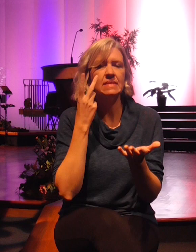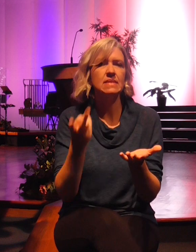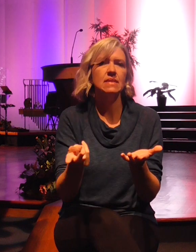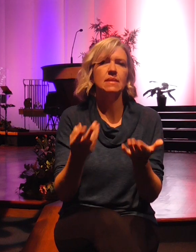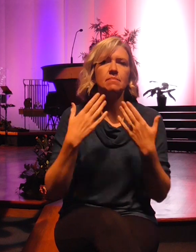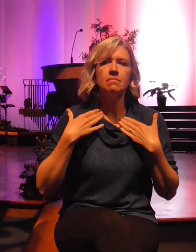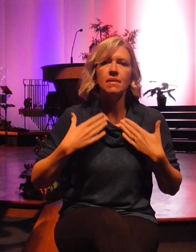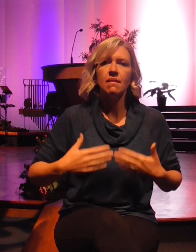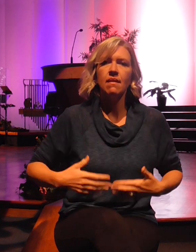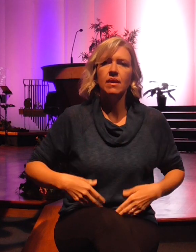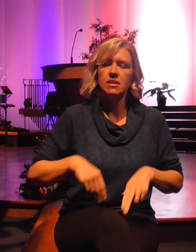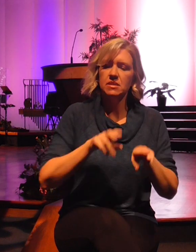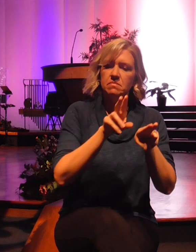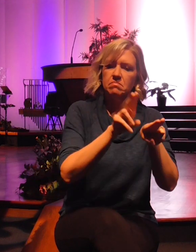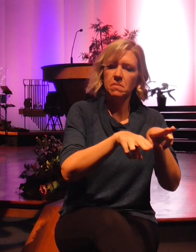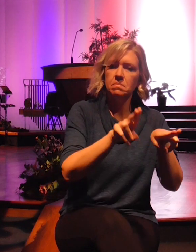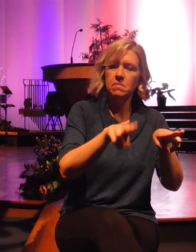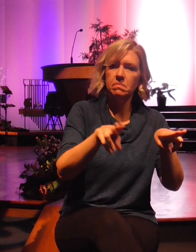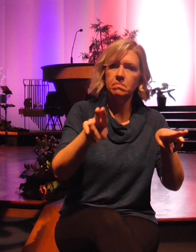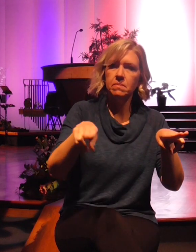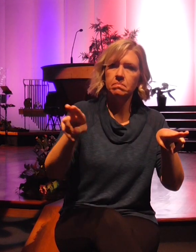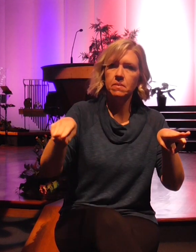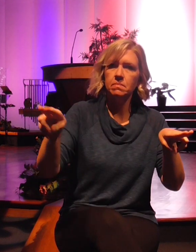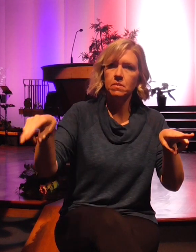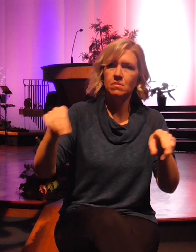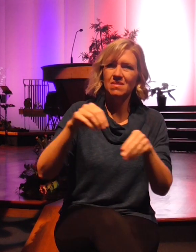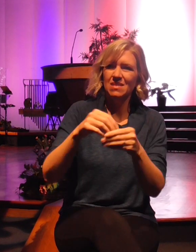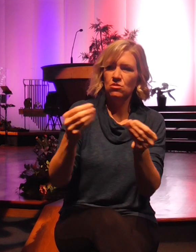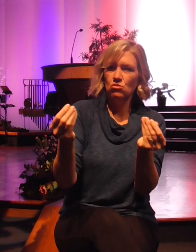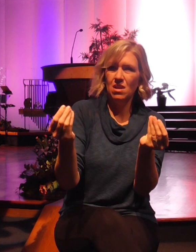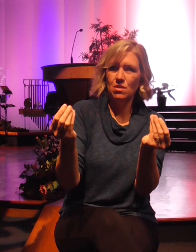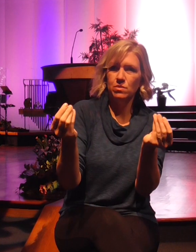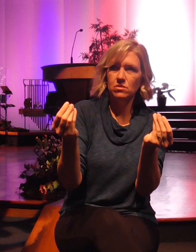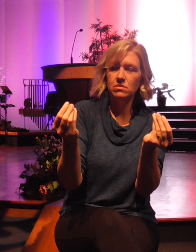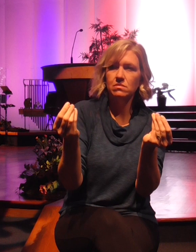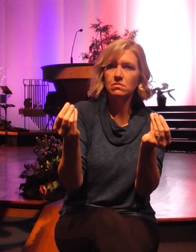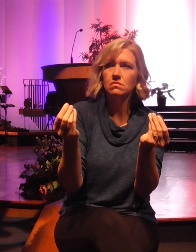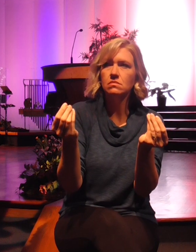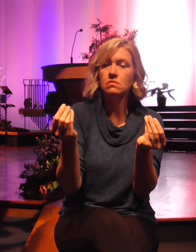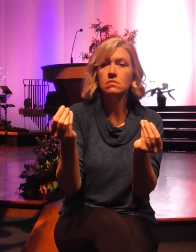buried in the ground.